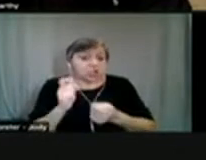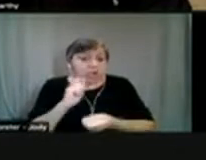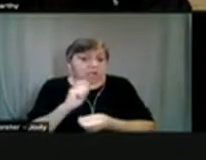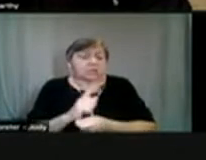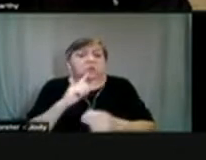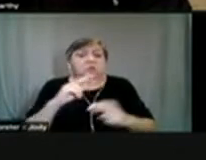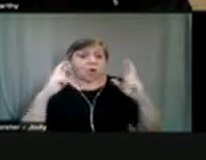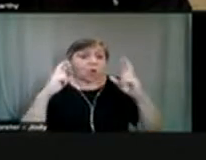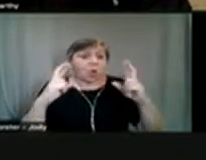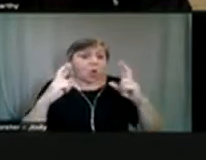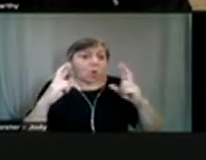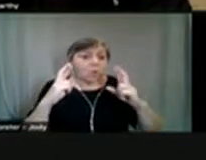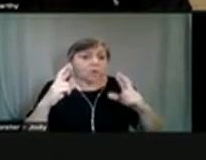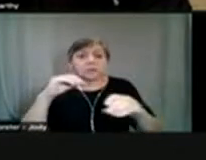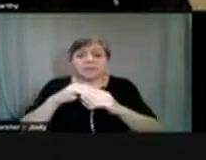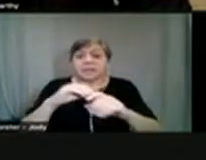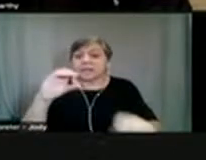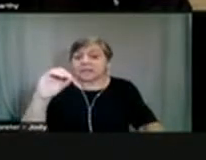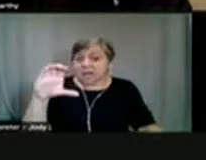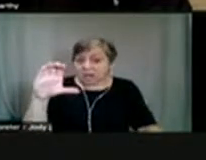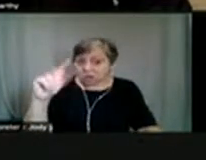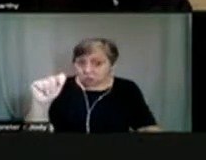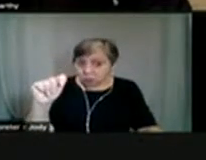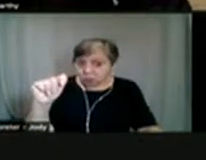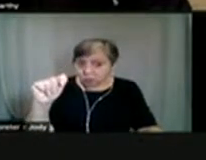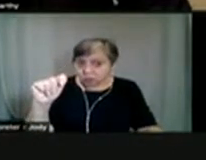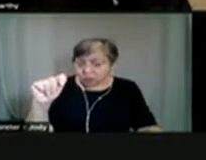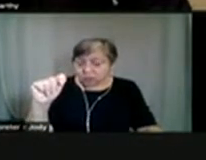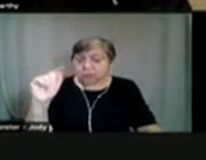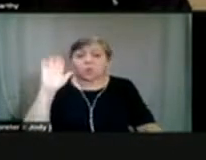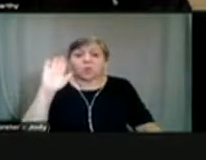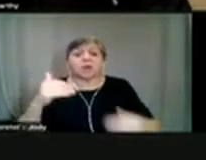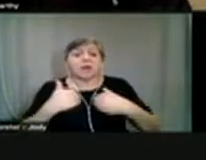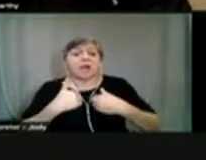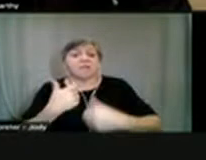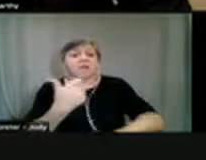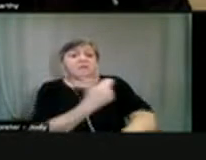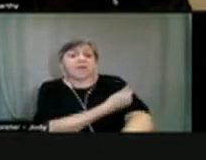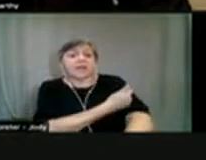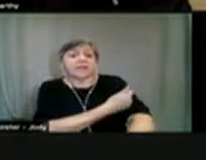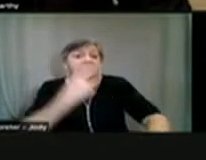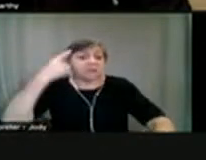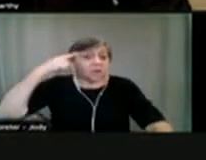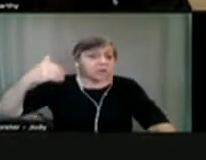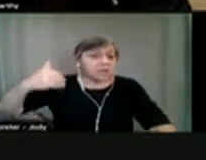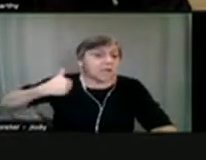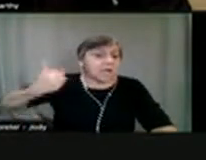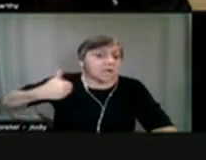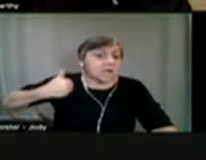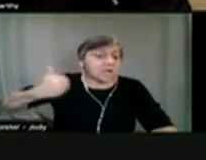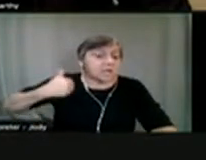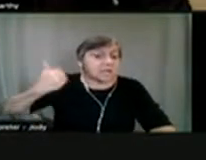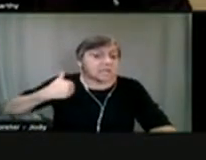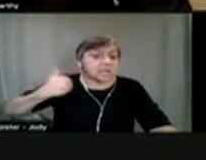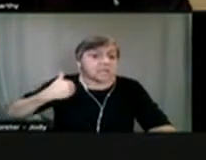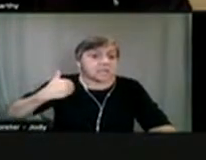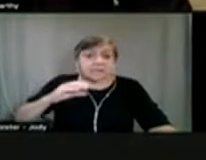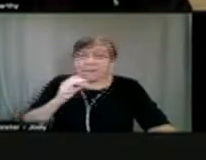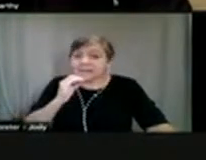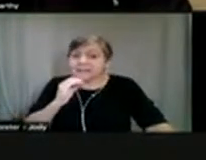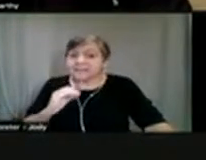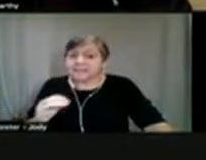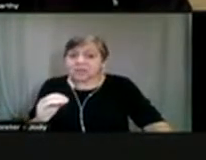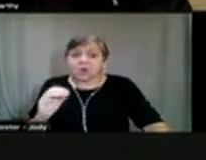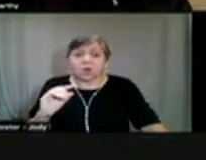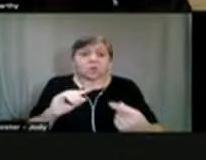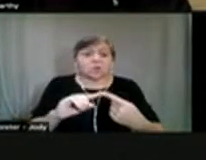be a vaccine that will reach down to that population. But until then, you know, there isn't a vaccination. So I